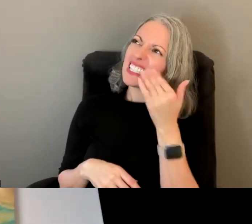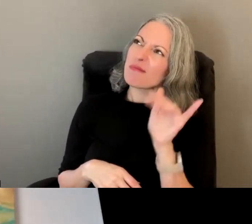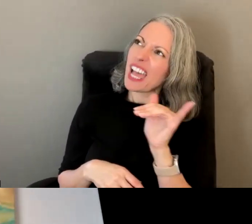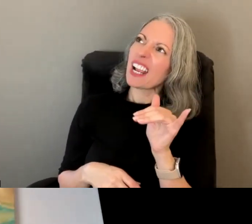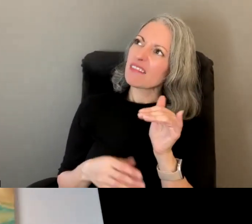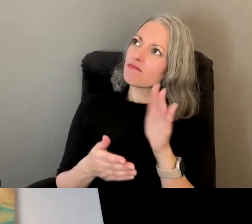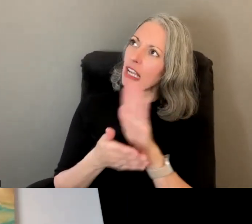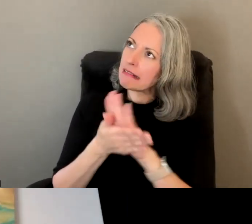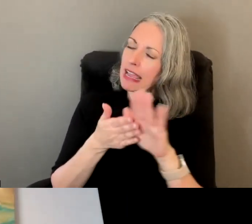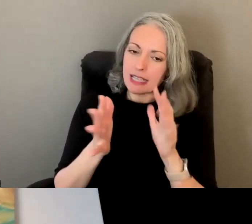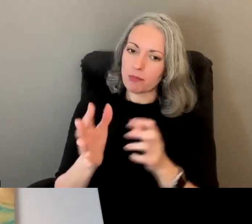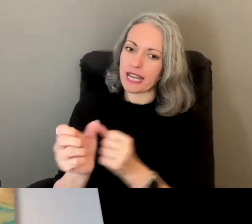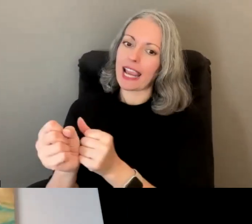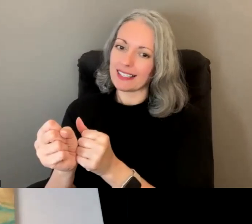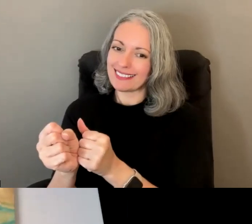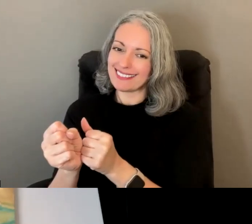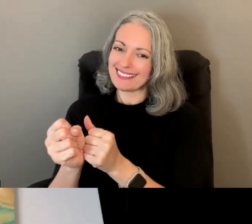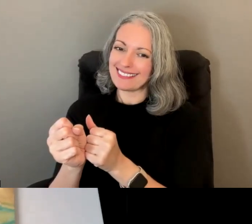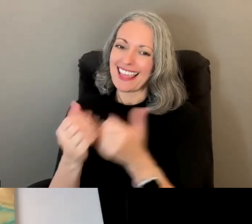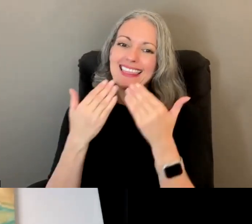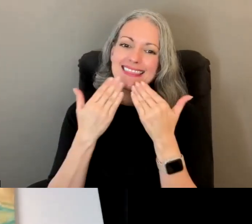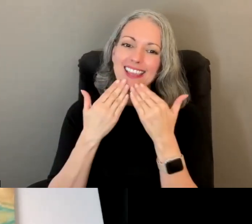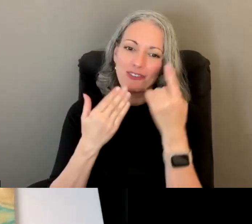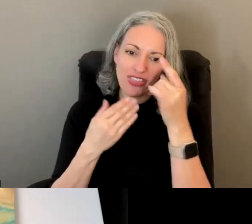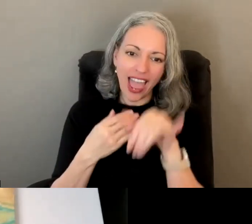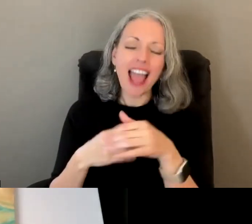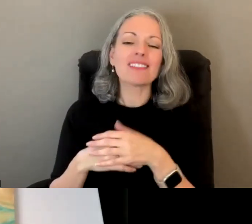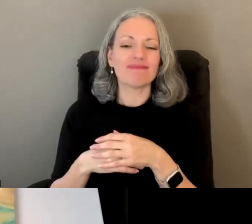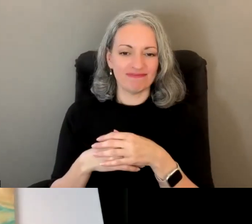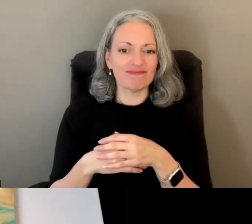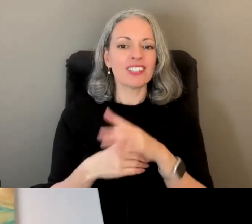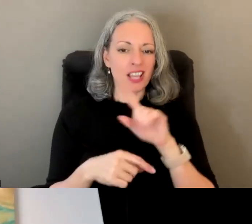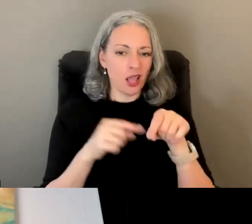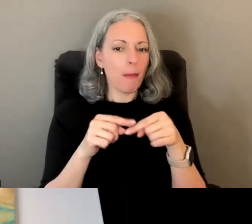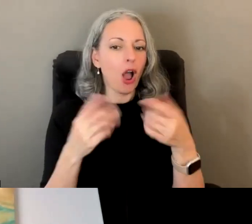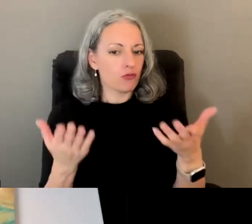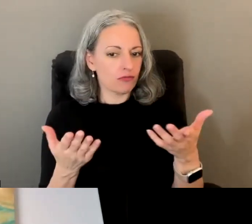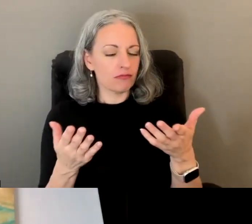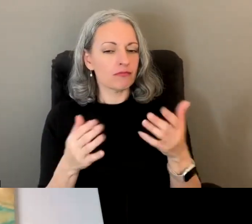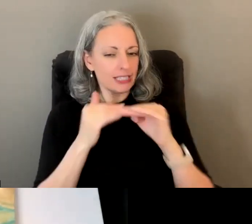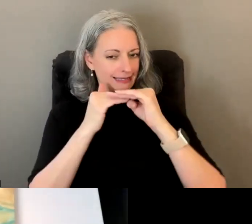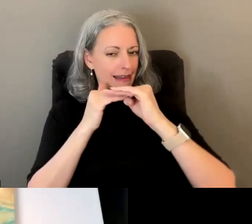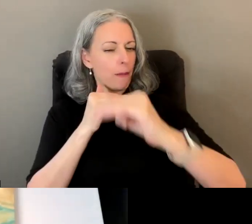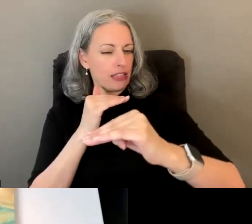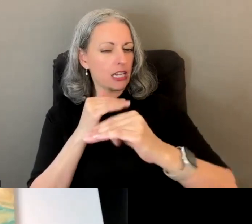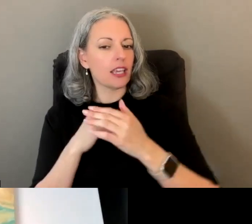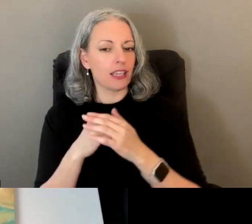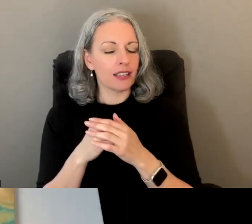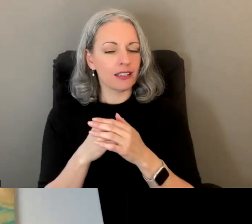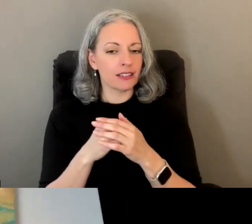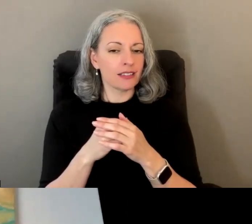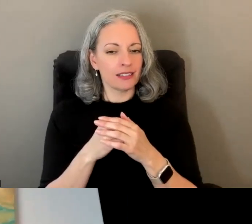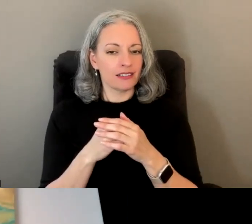update for, we're always grateful you joined us. So maybe an update just about kind of sustainability kind of in a